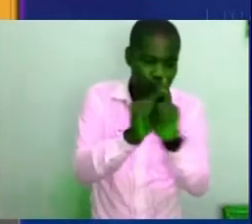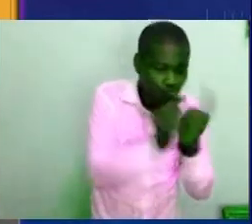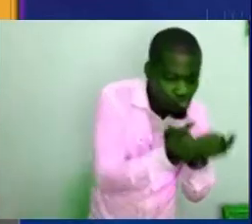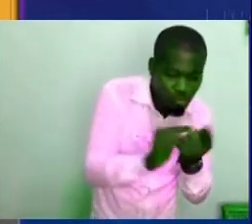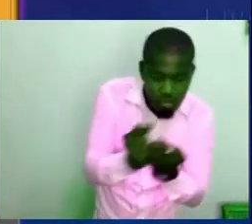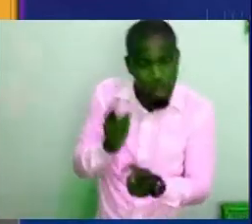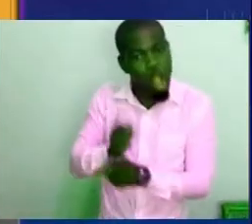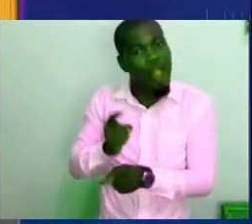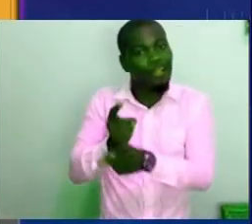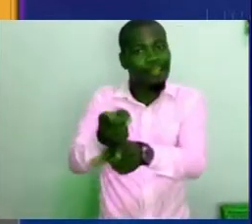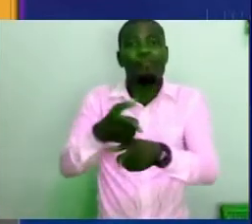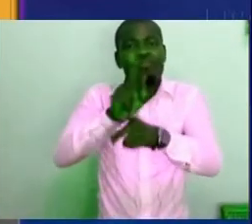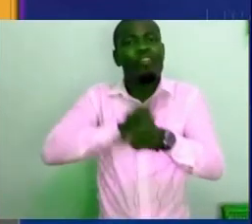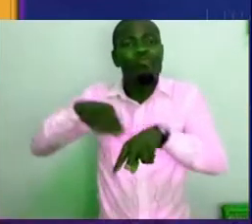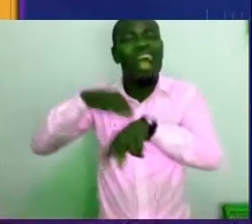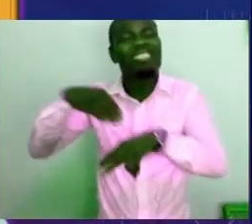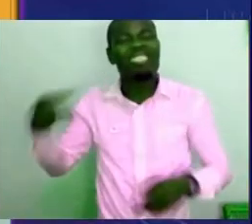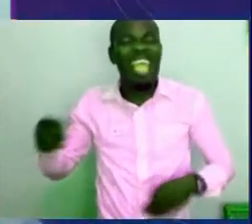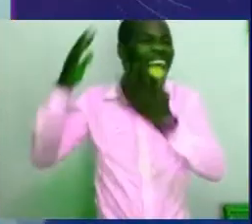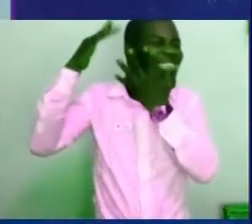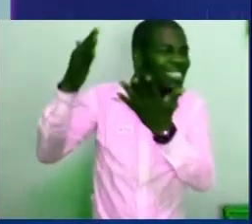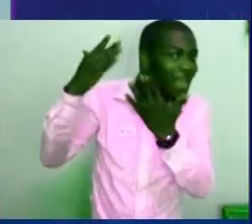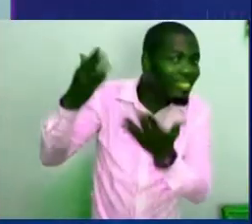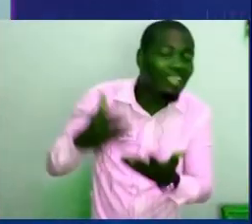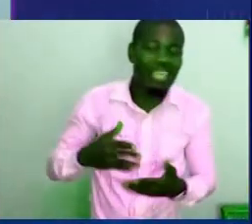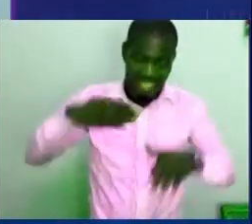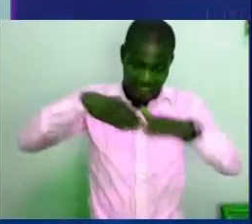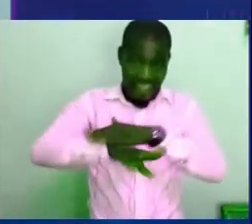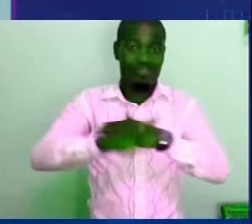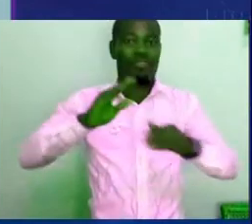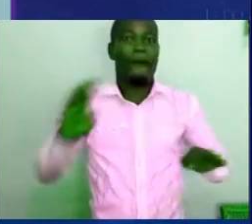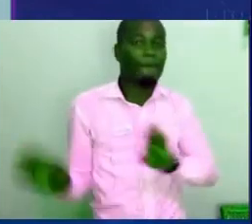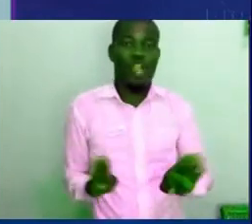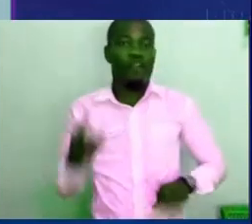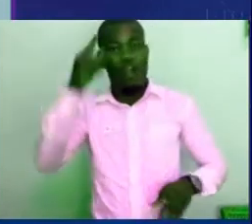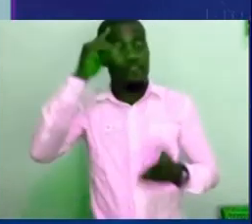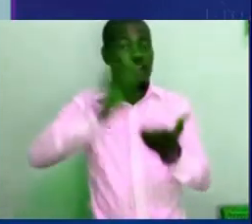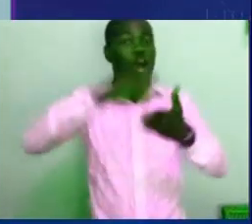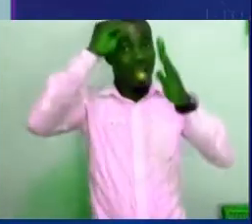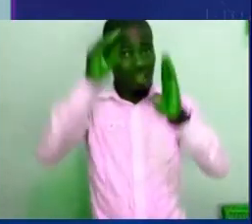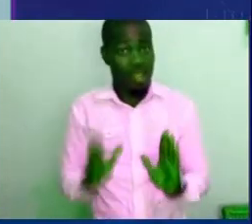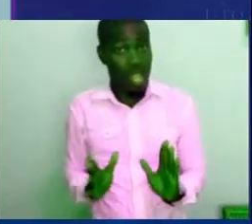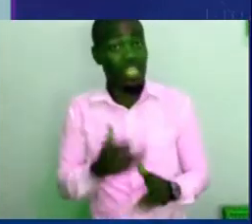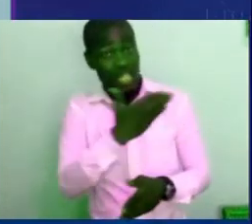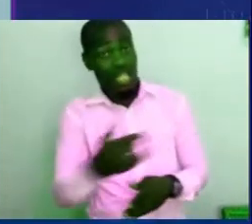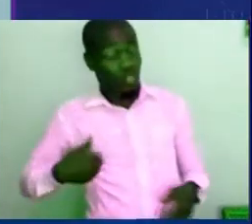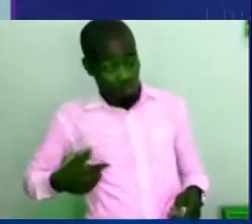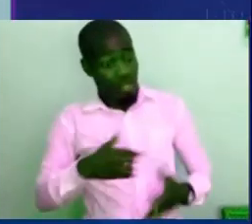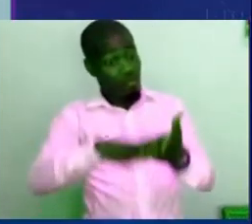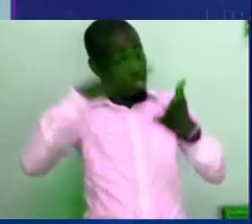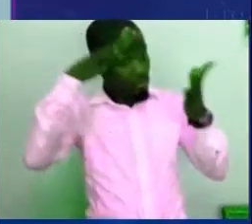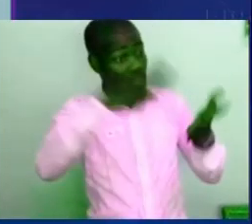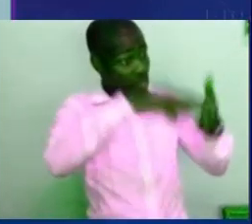Also, we'll be able to group them correctly. So let's look at the expected entry behavior